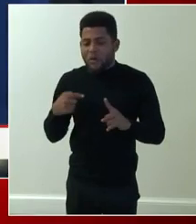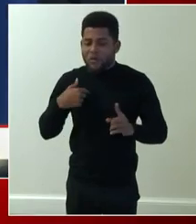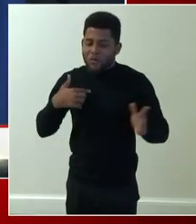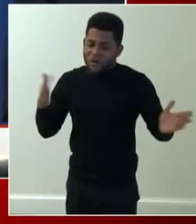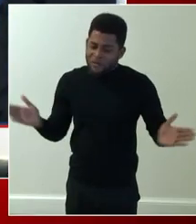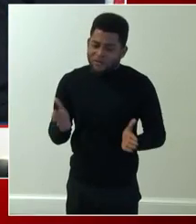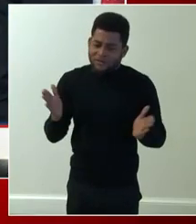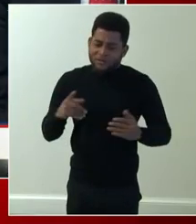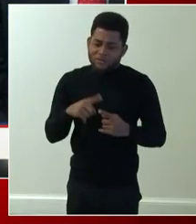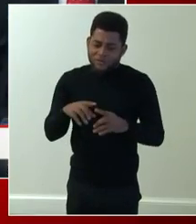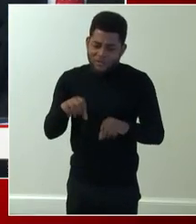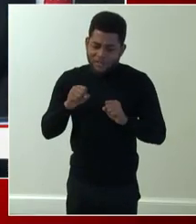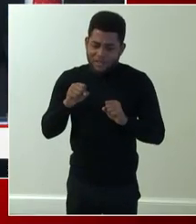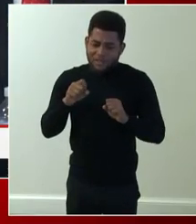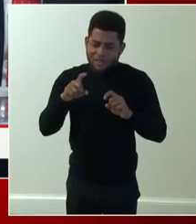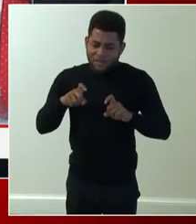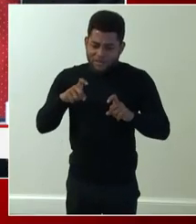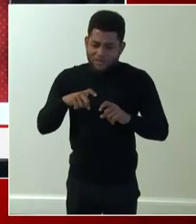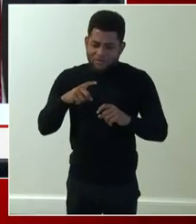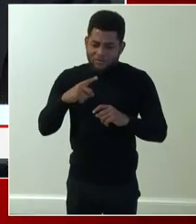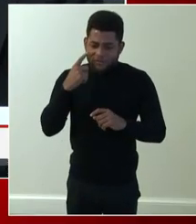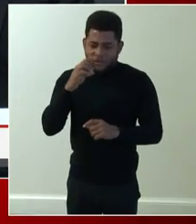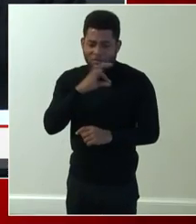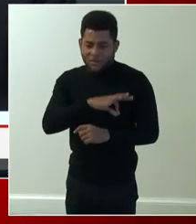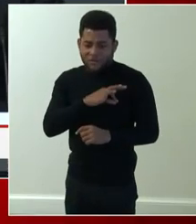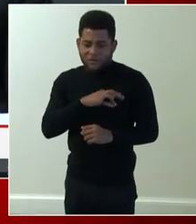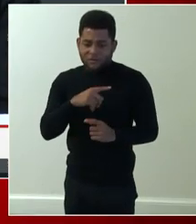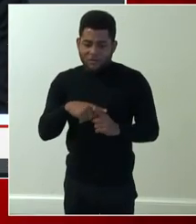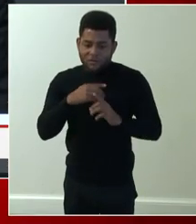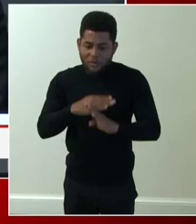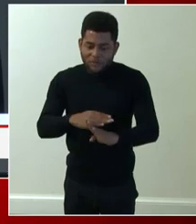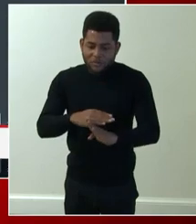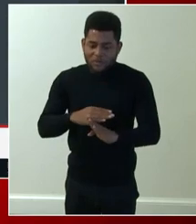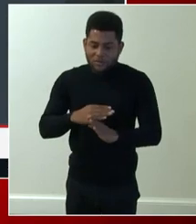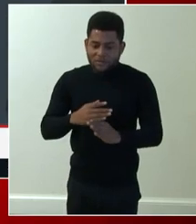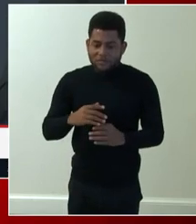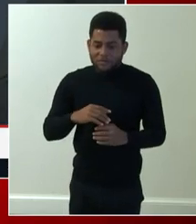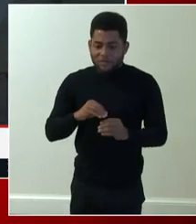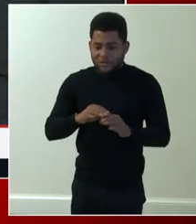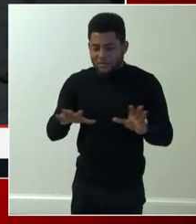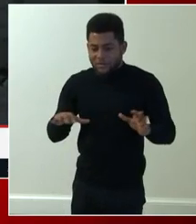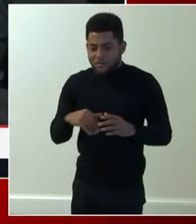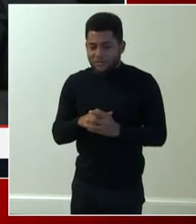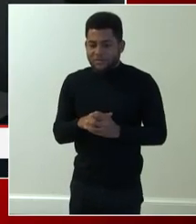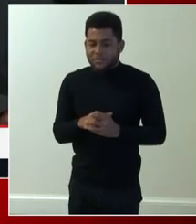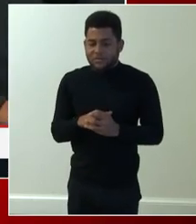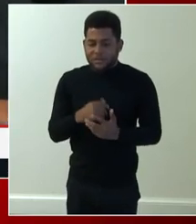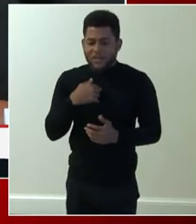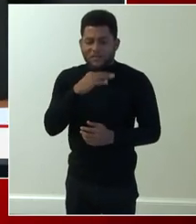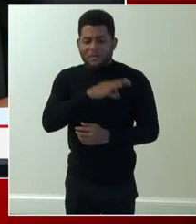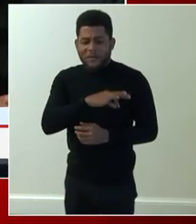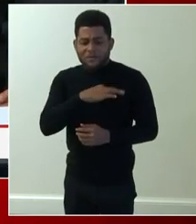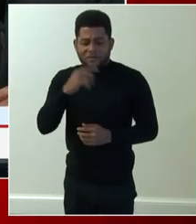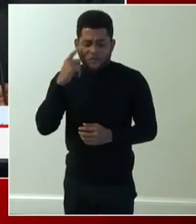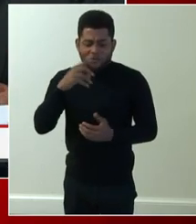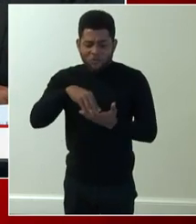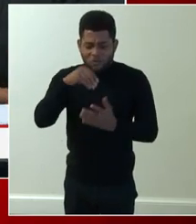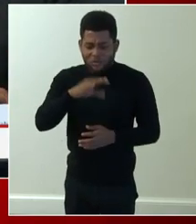the express testing model that will be available to students and staff on January 3rd and January